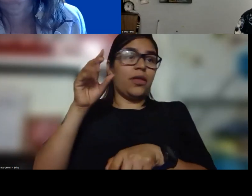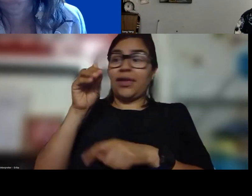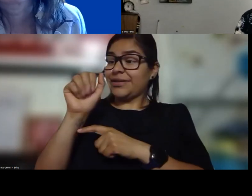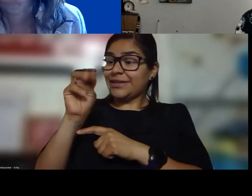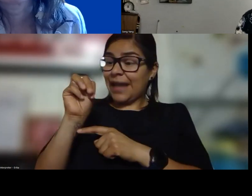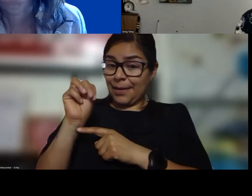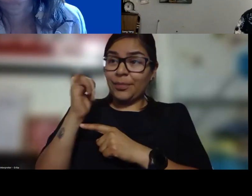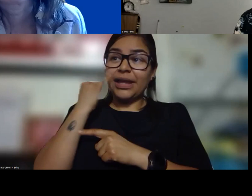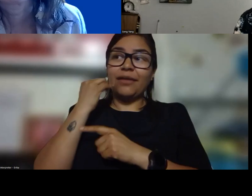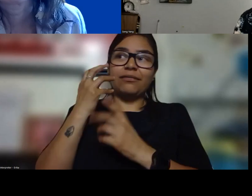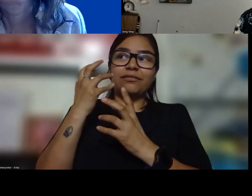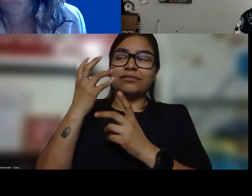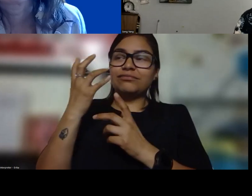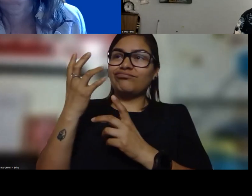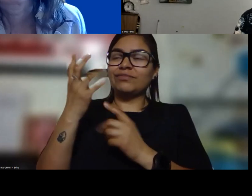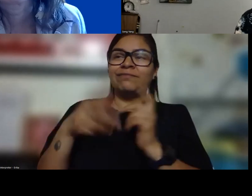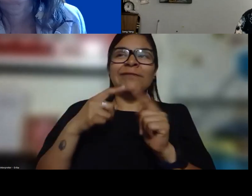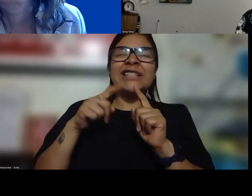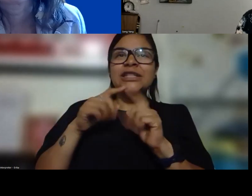have the,